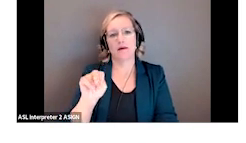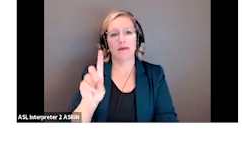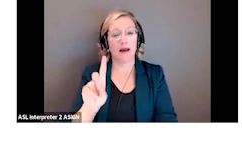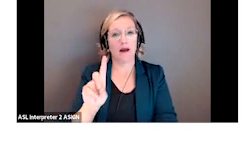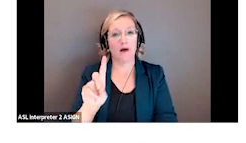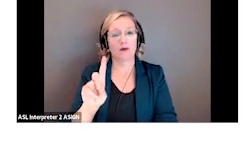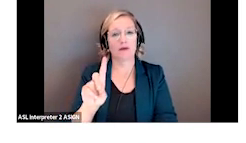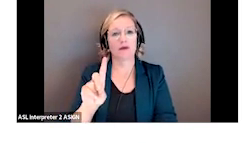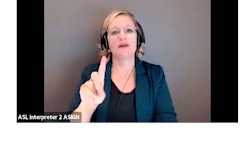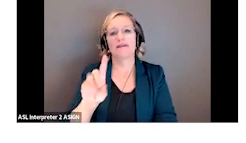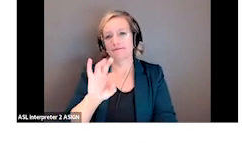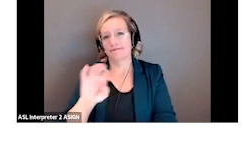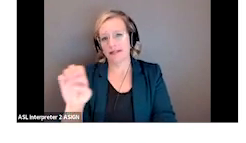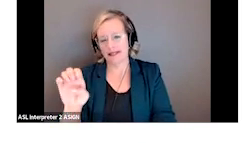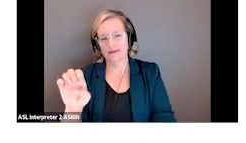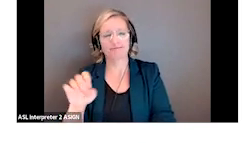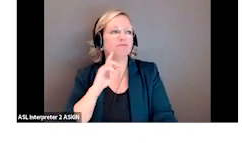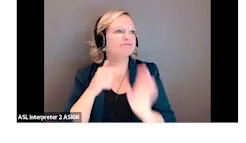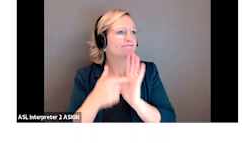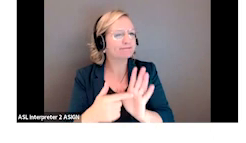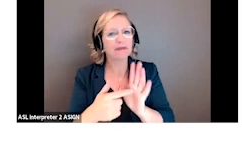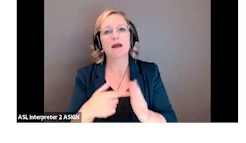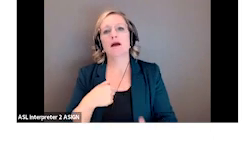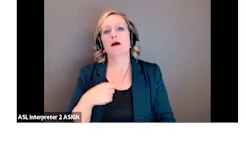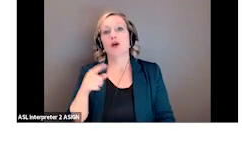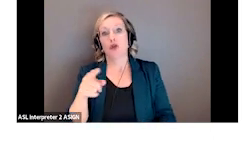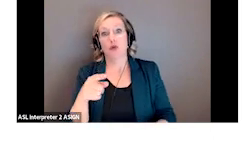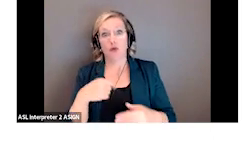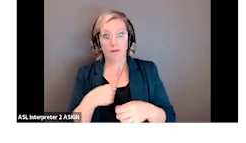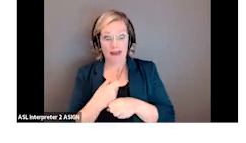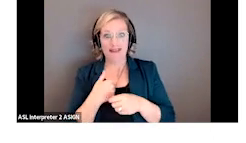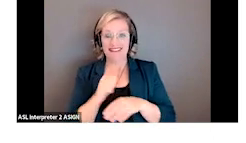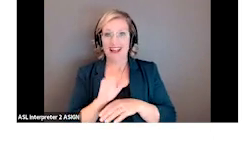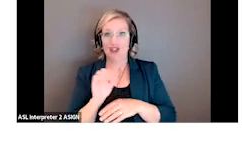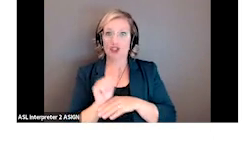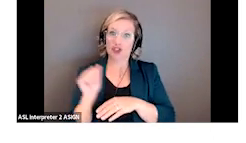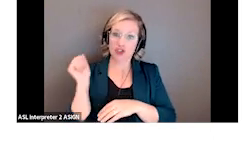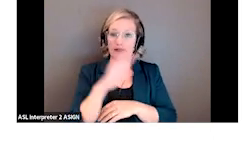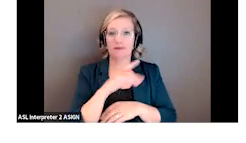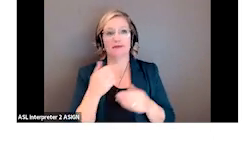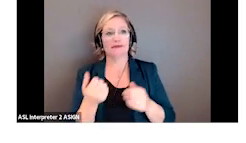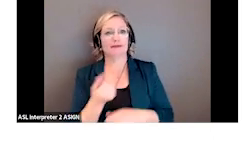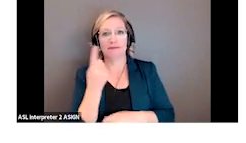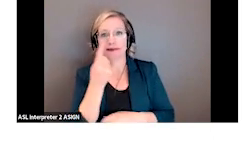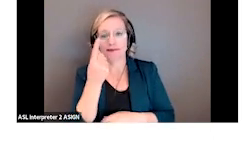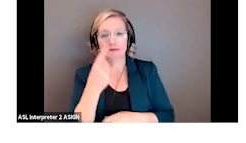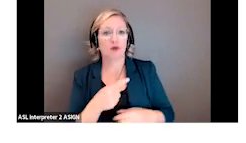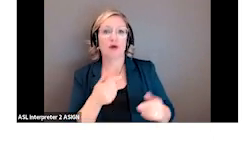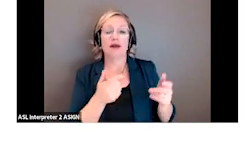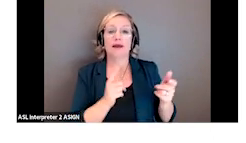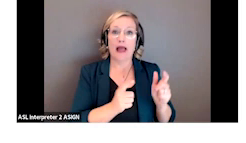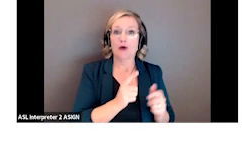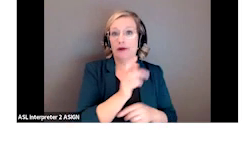ship to Calgary and to Ottawa, you can force the system to ship it all to one